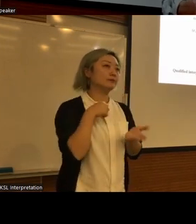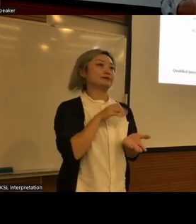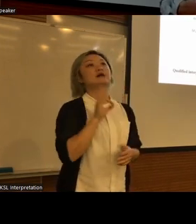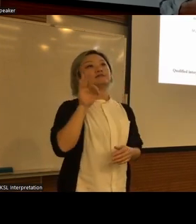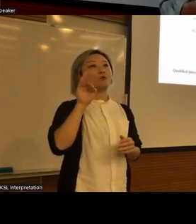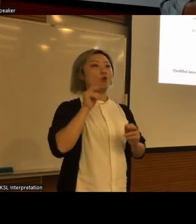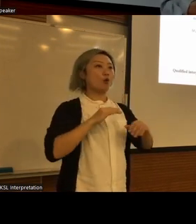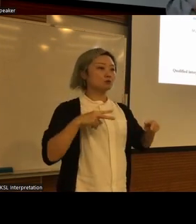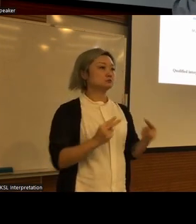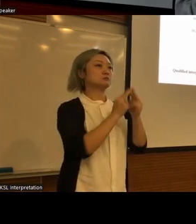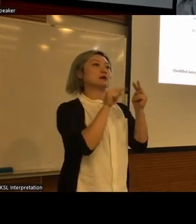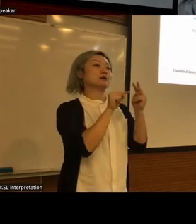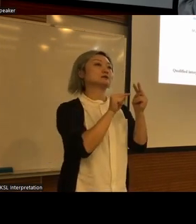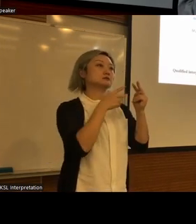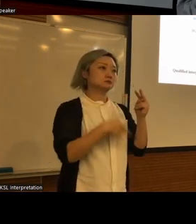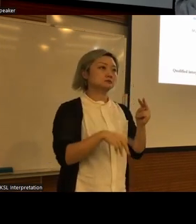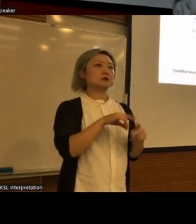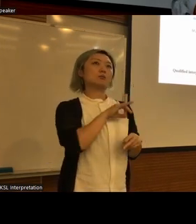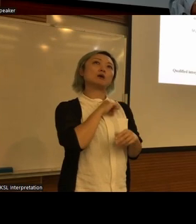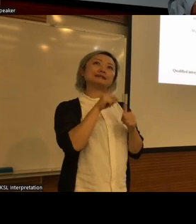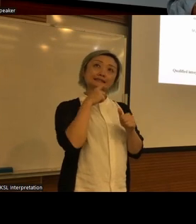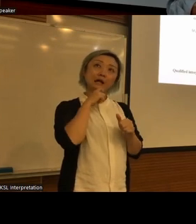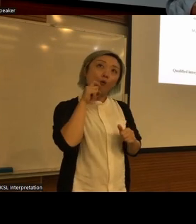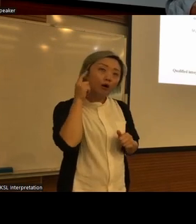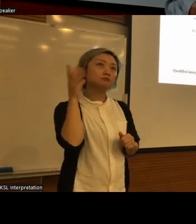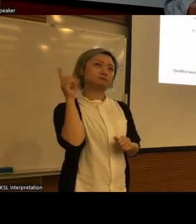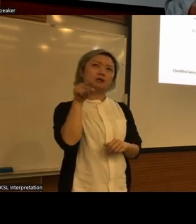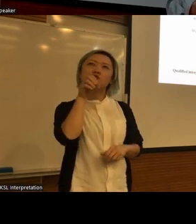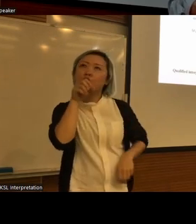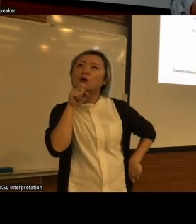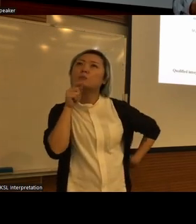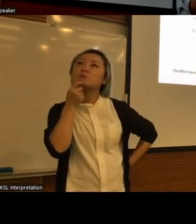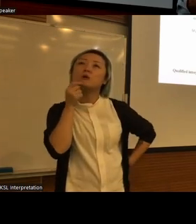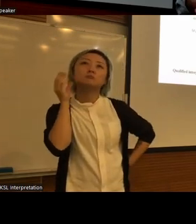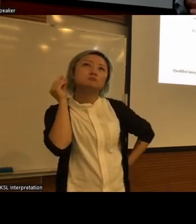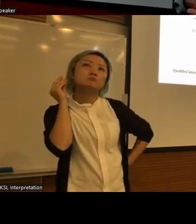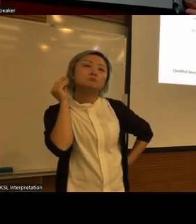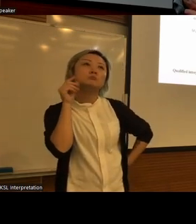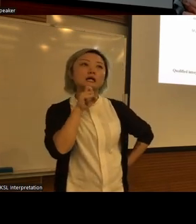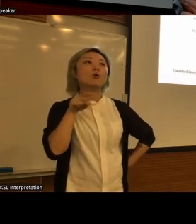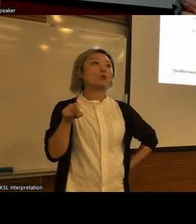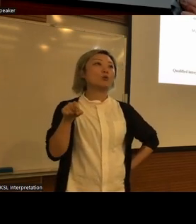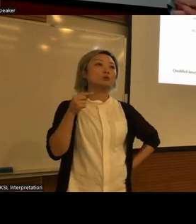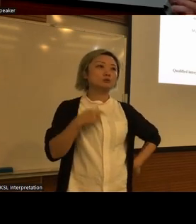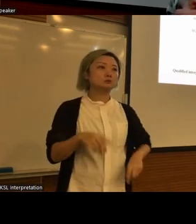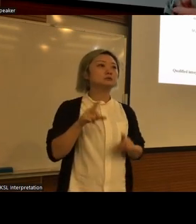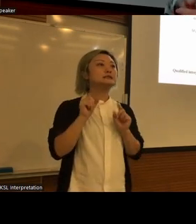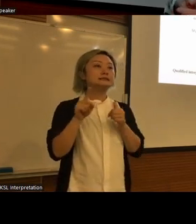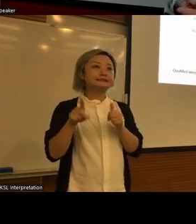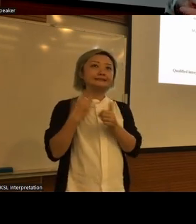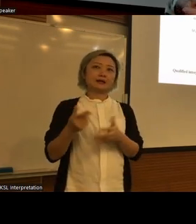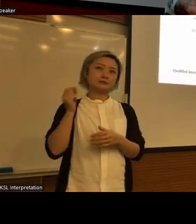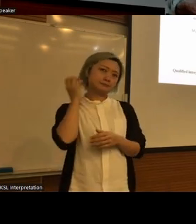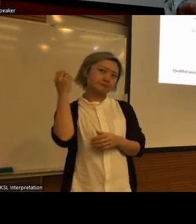interpreting involves comprehension of the source speech, what they called